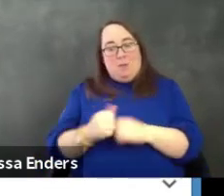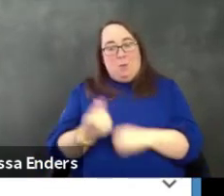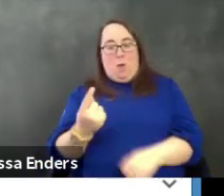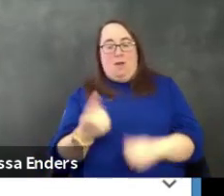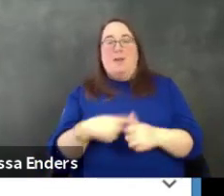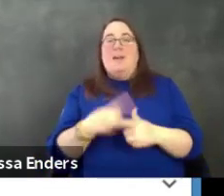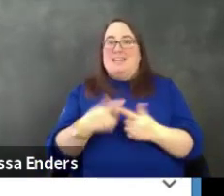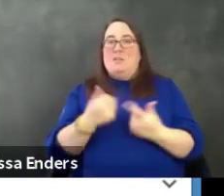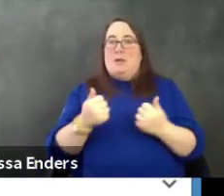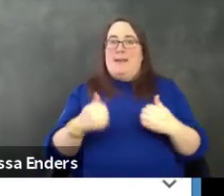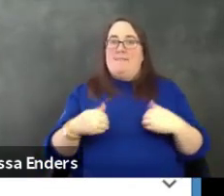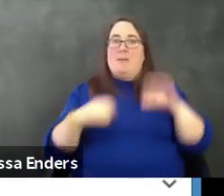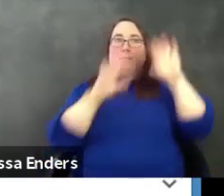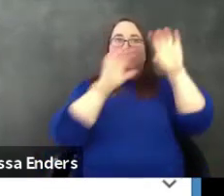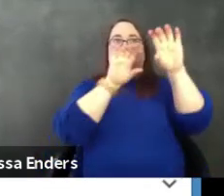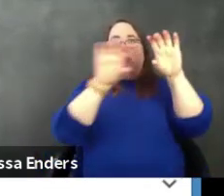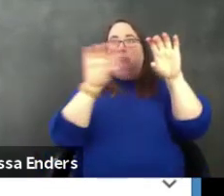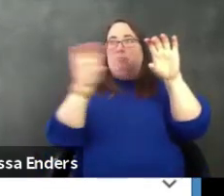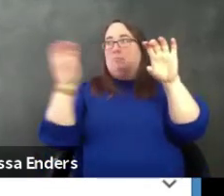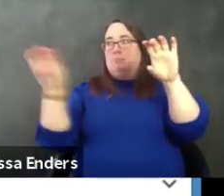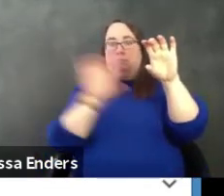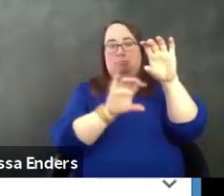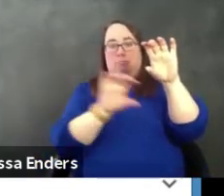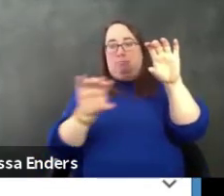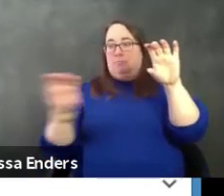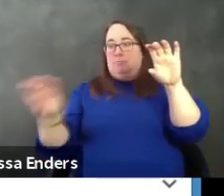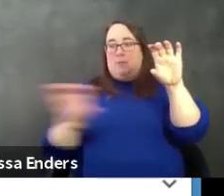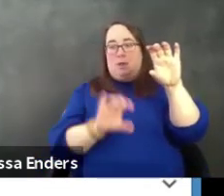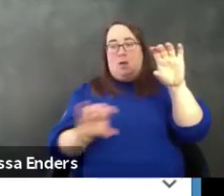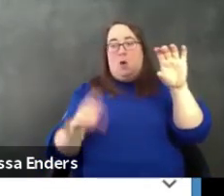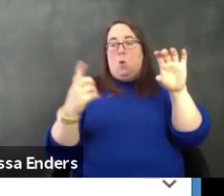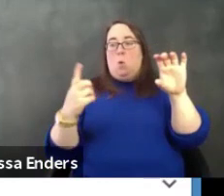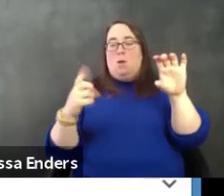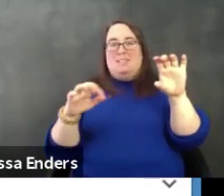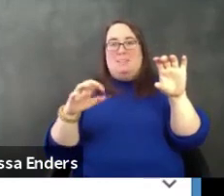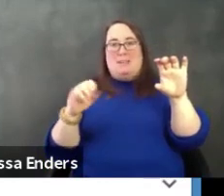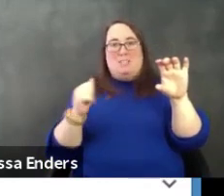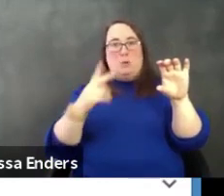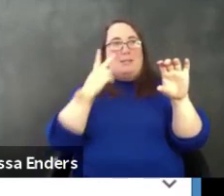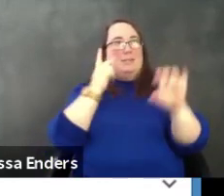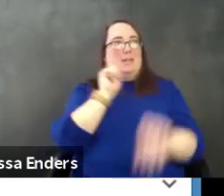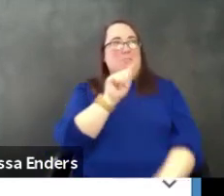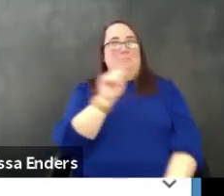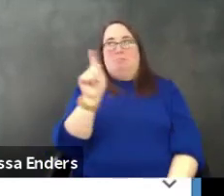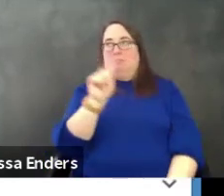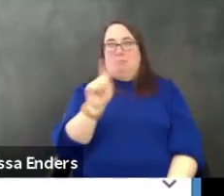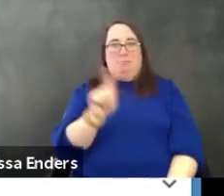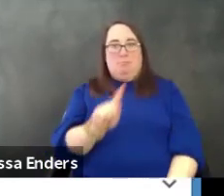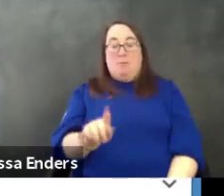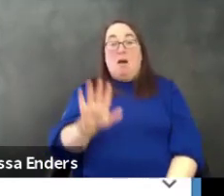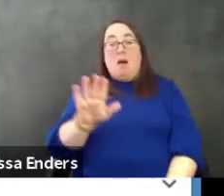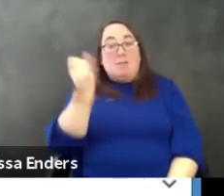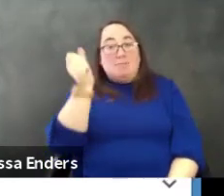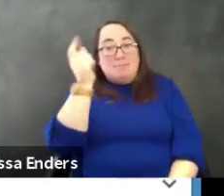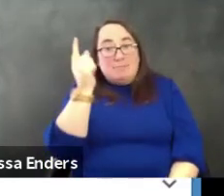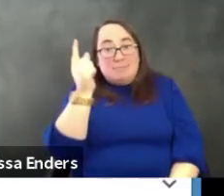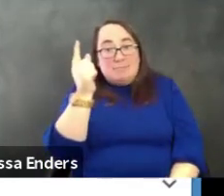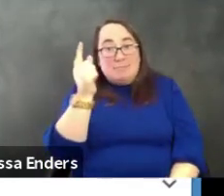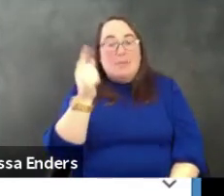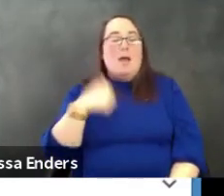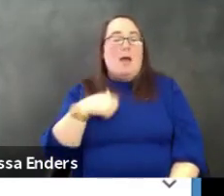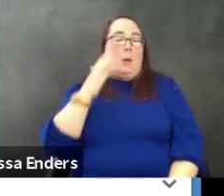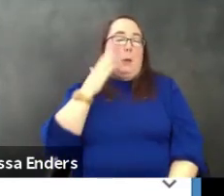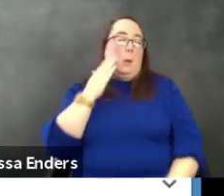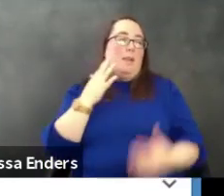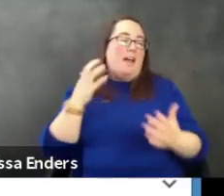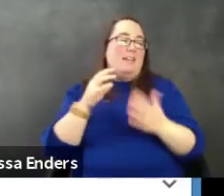can have them in one space and you can see that works collaboratively. Now, here's the thing. I know I have a lot of teachers that tell